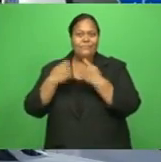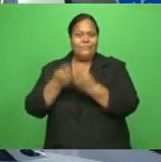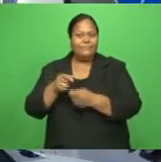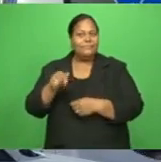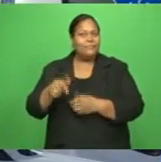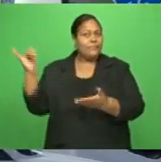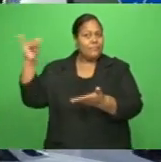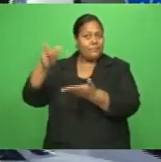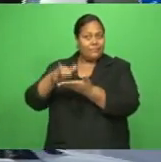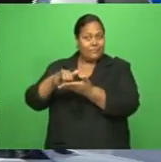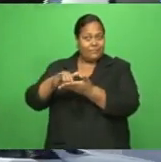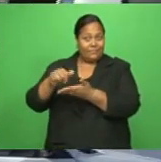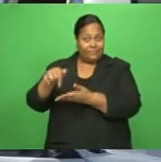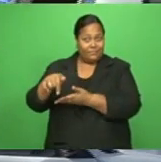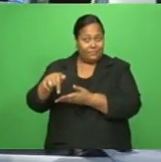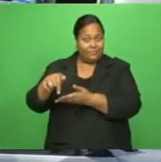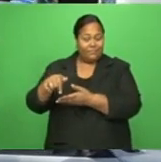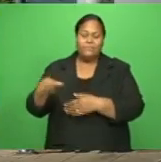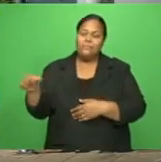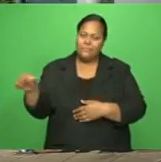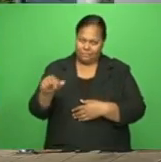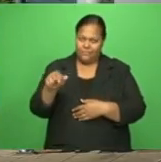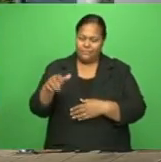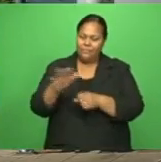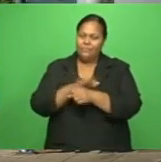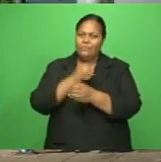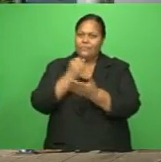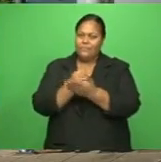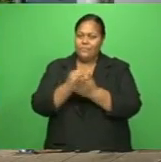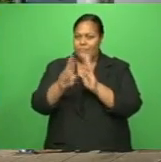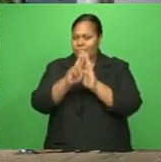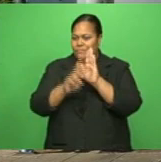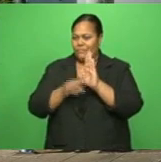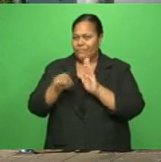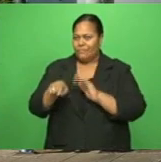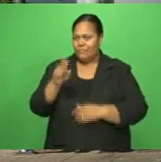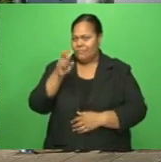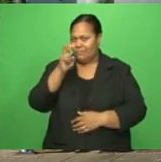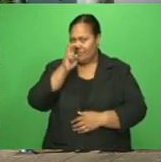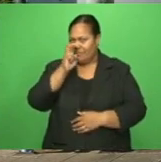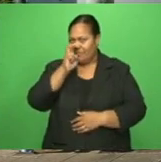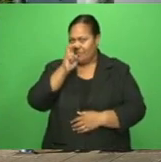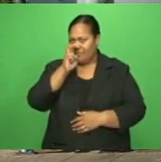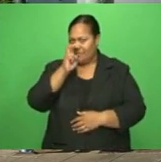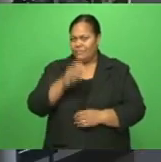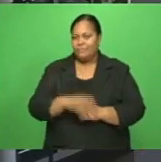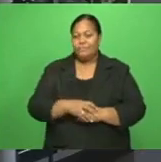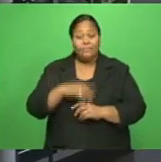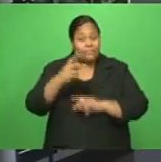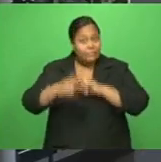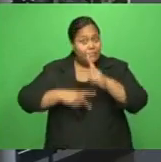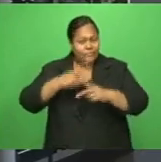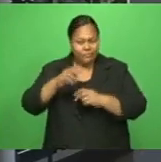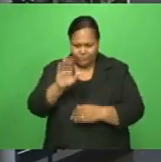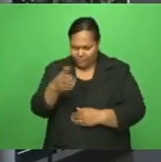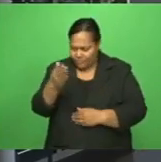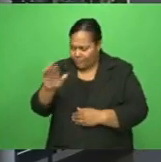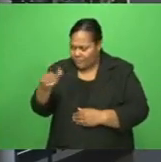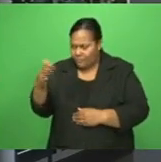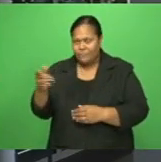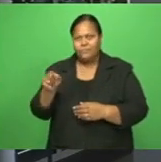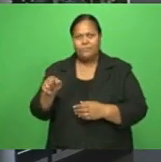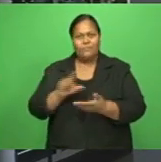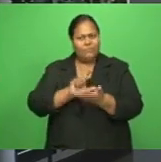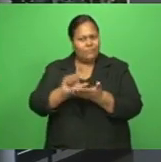to ensure that our border control measures remain firm and the measures and processes for checking and clearance of